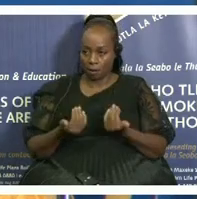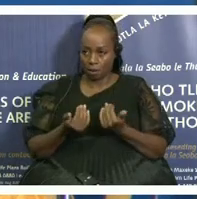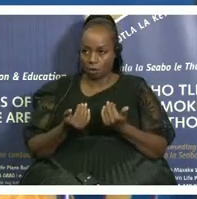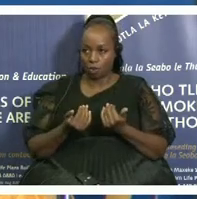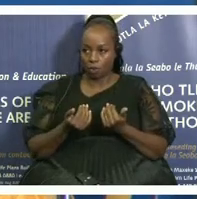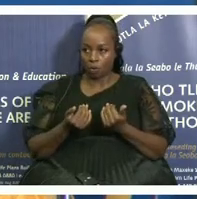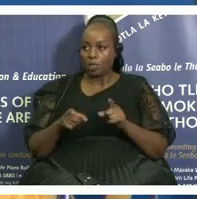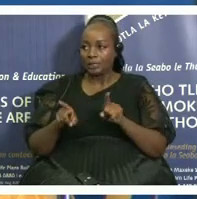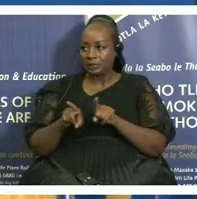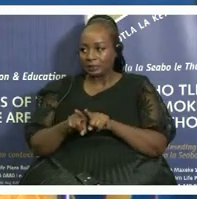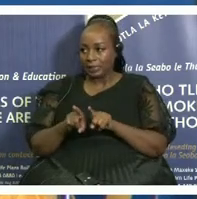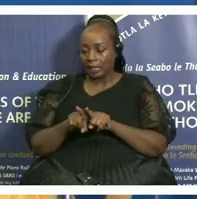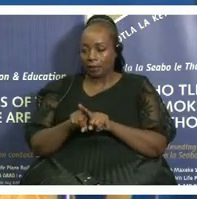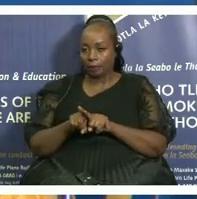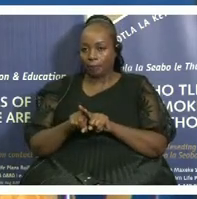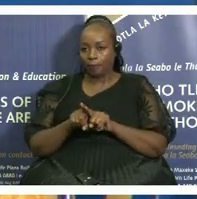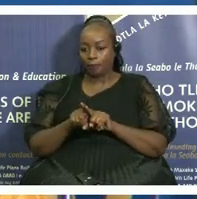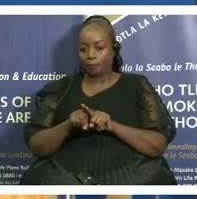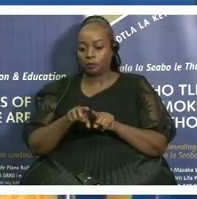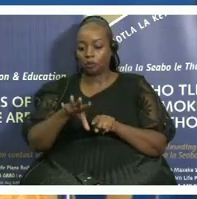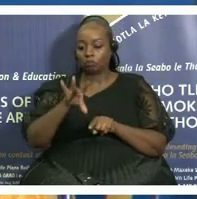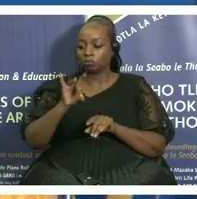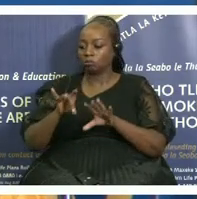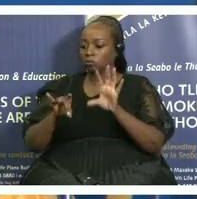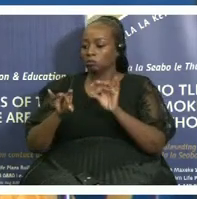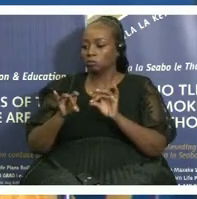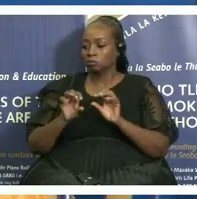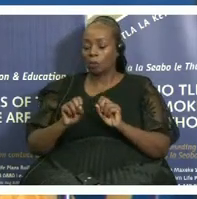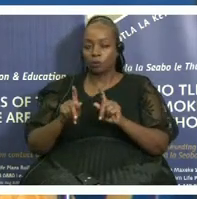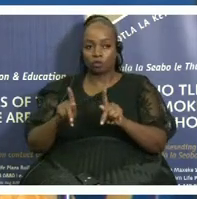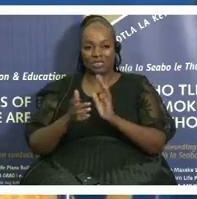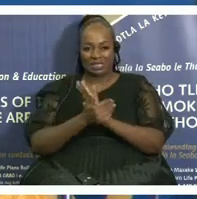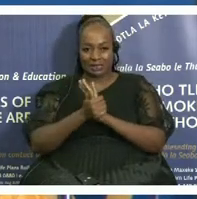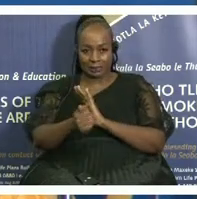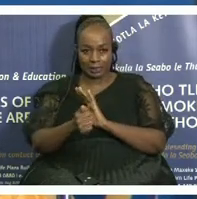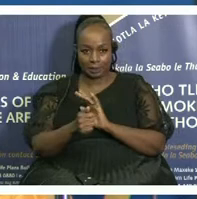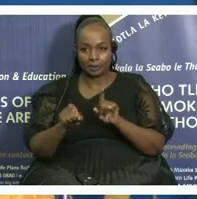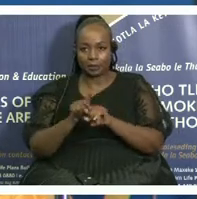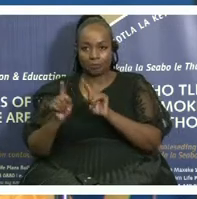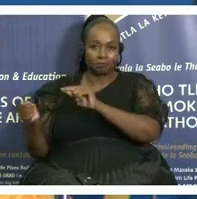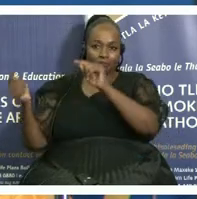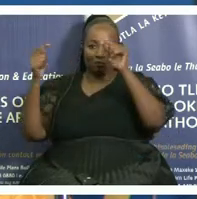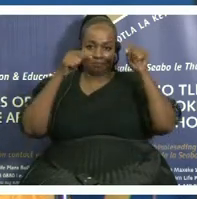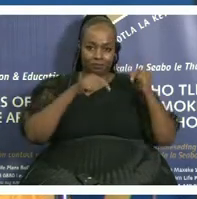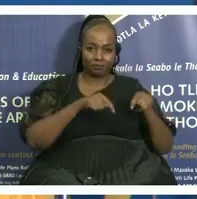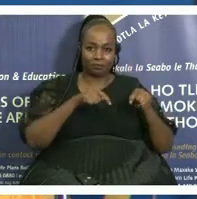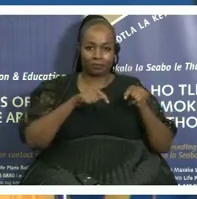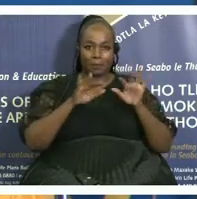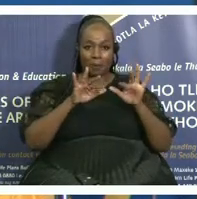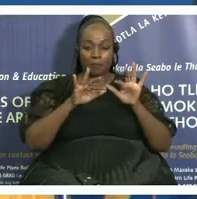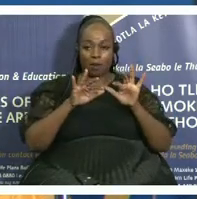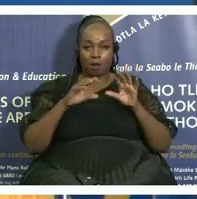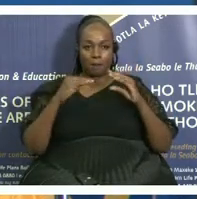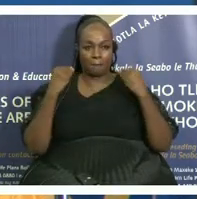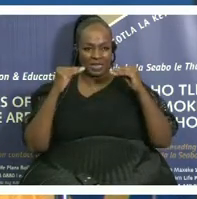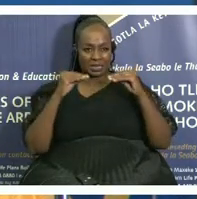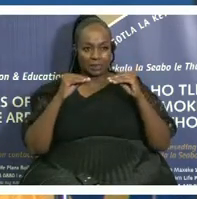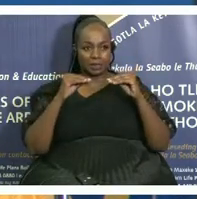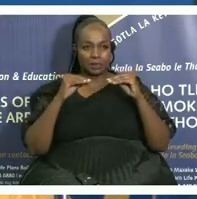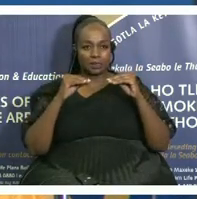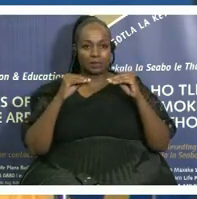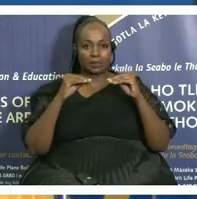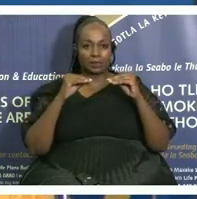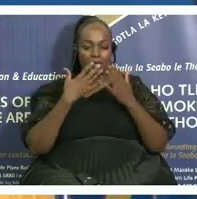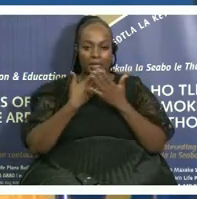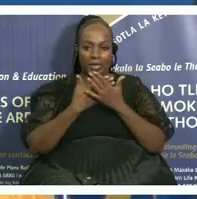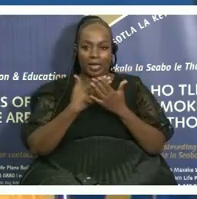unleash the talent and entrepreneurial potential of our artists and link talent with opportunities. Our